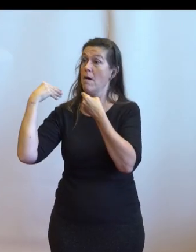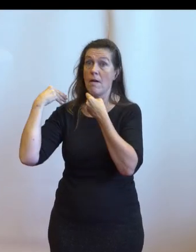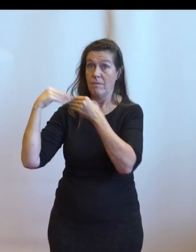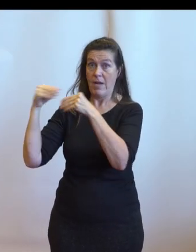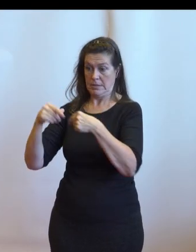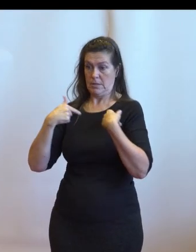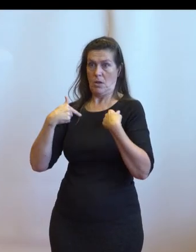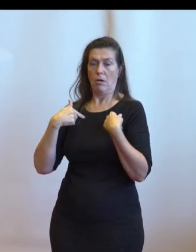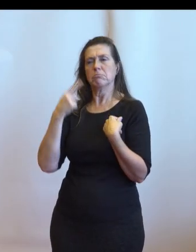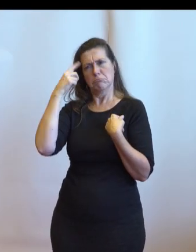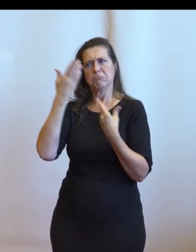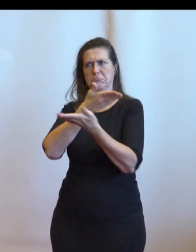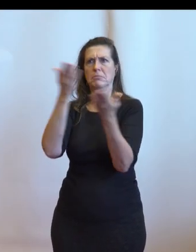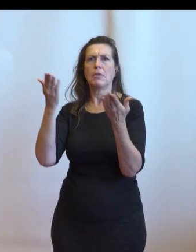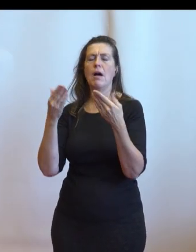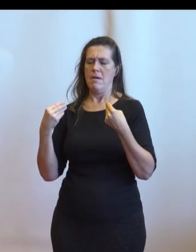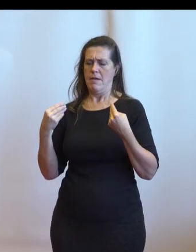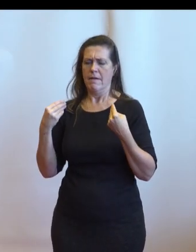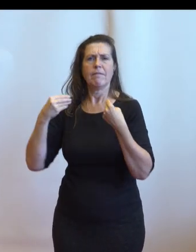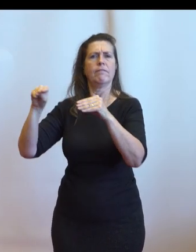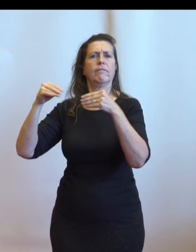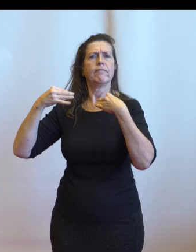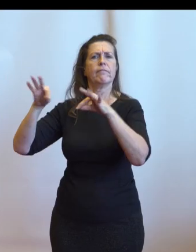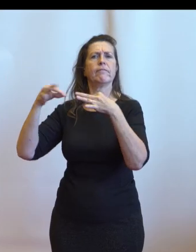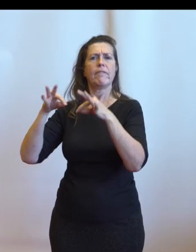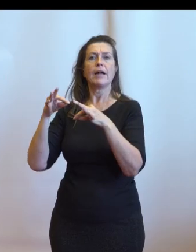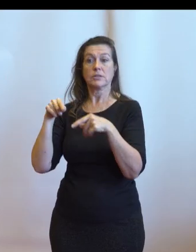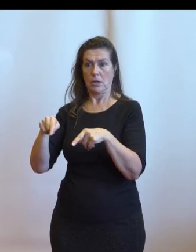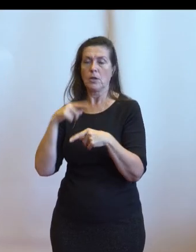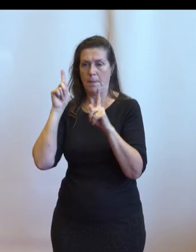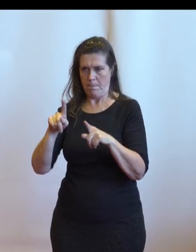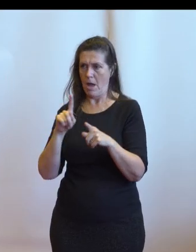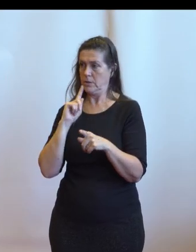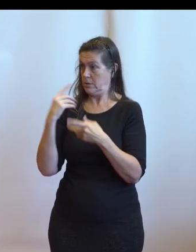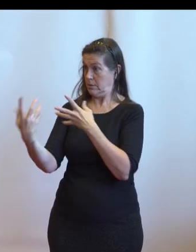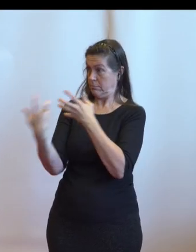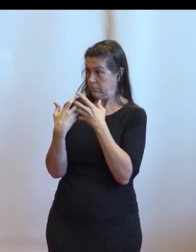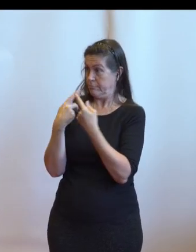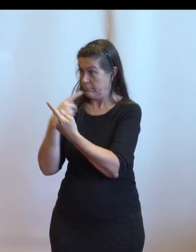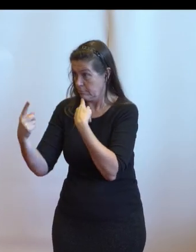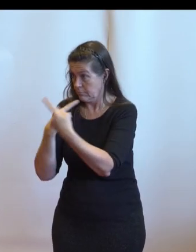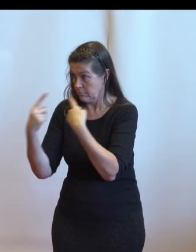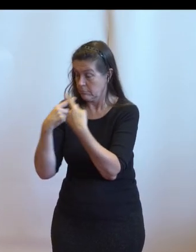and I'm sure many of you work with vendors, so we need to set the tone when we work with the vendors. We need to have the